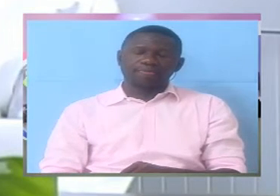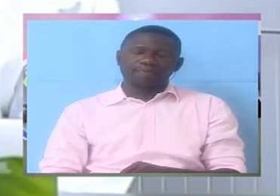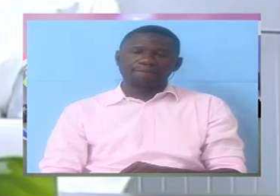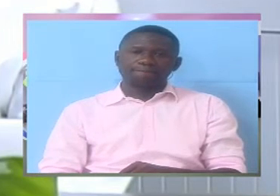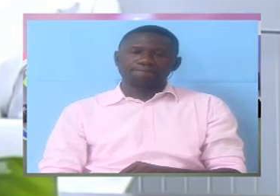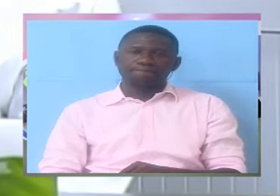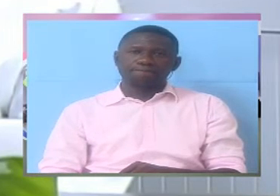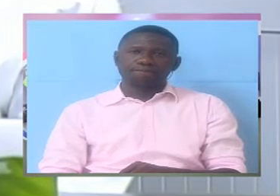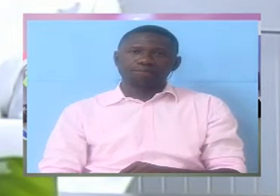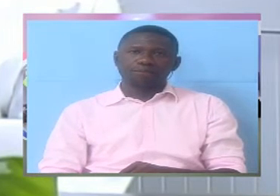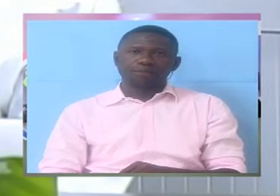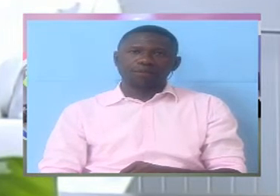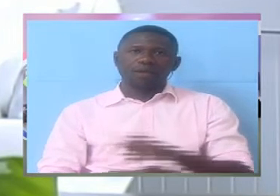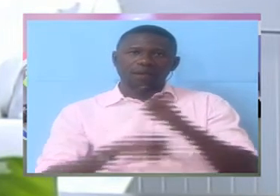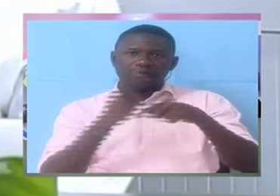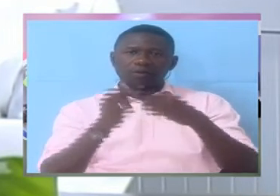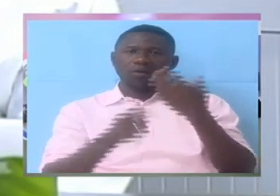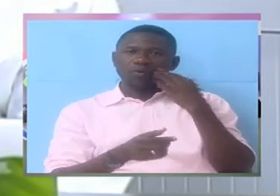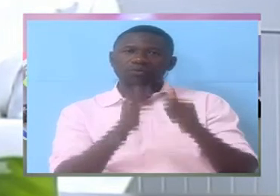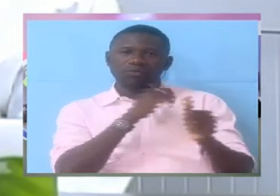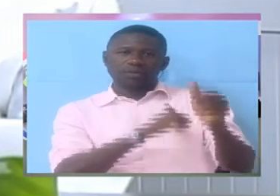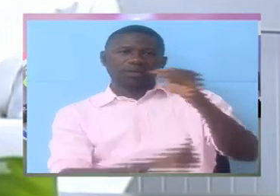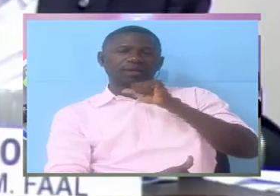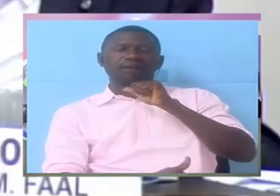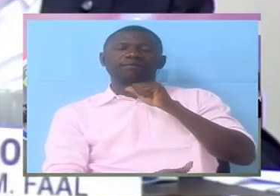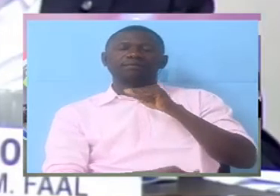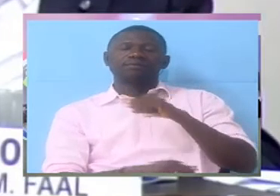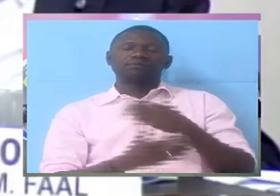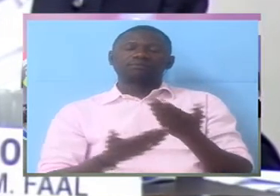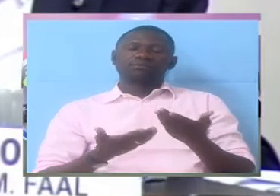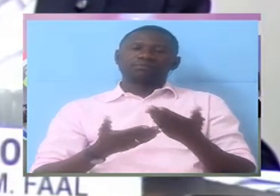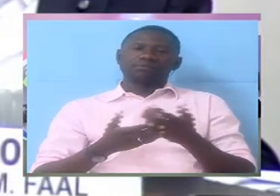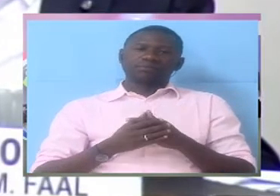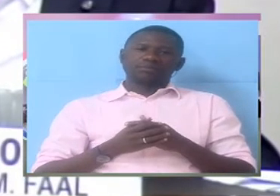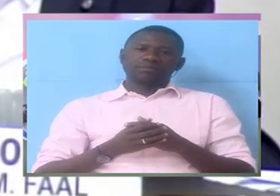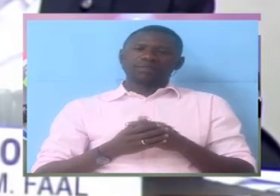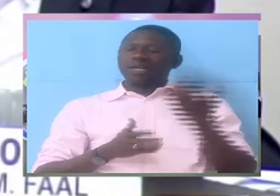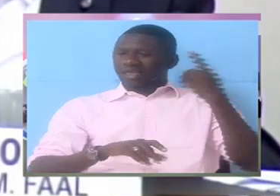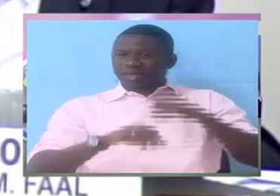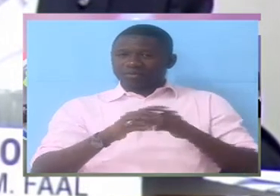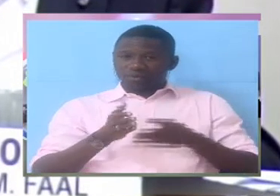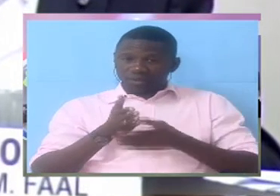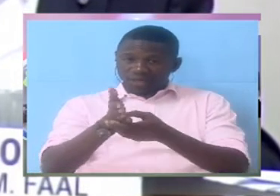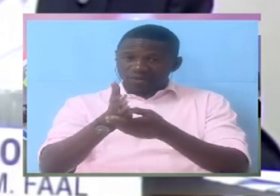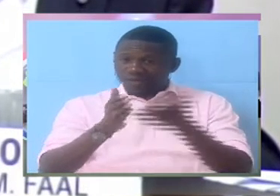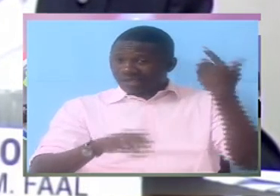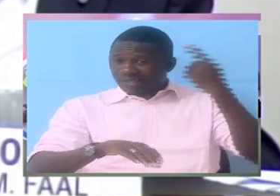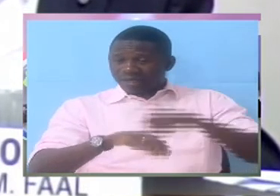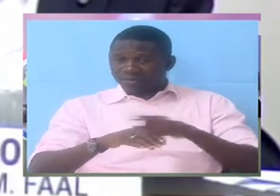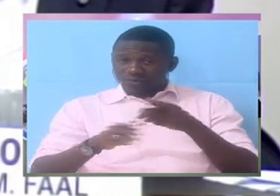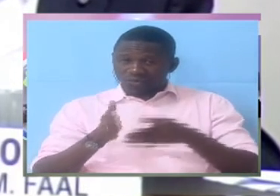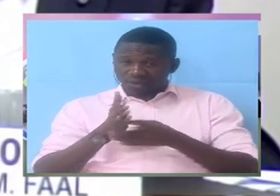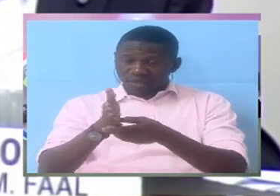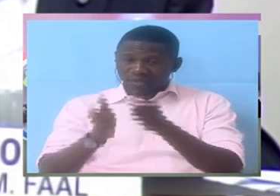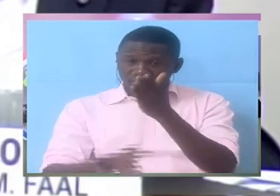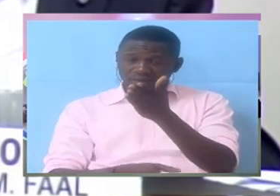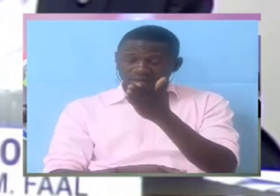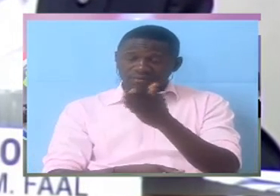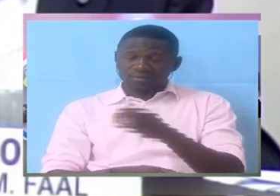I was holding the same position. Were you not a director at the time? No. I was a director